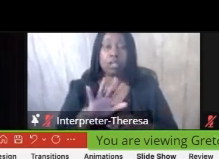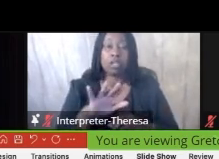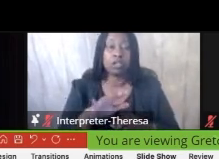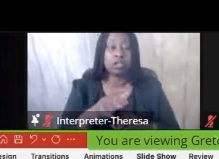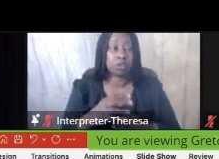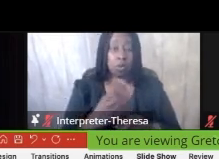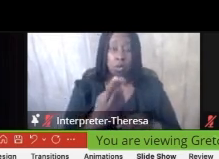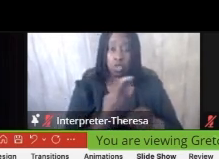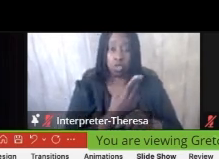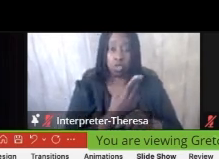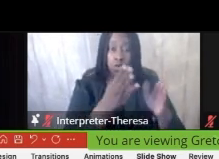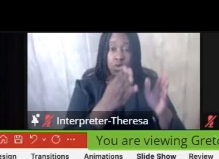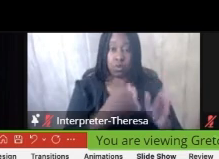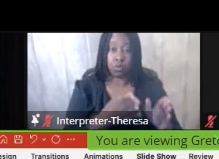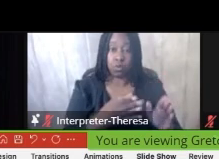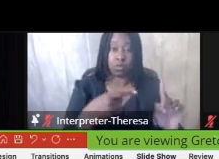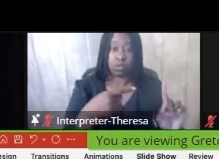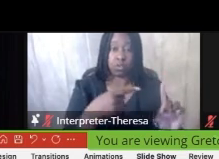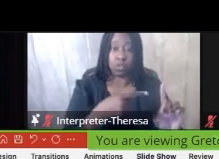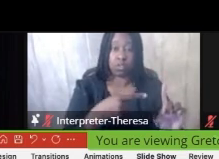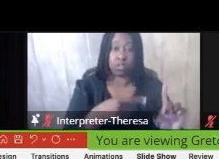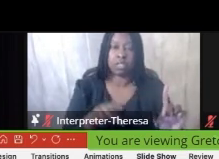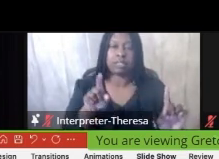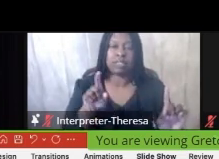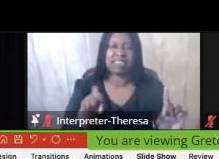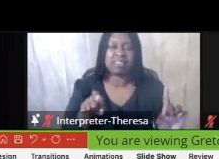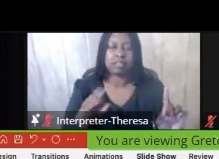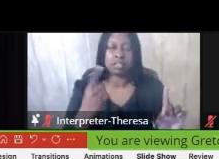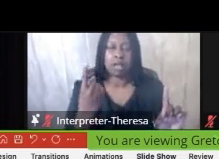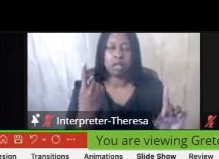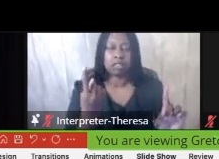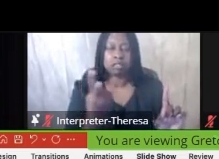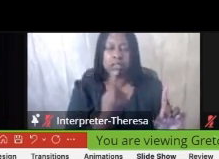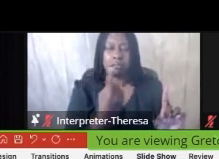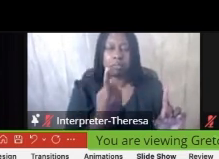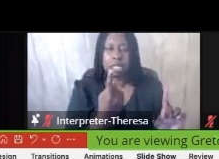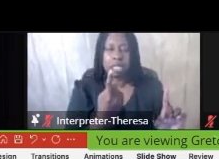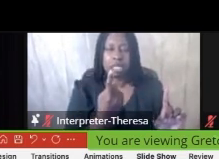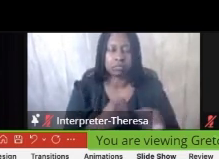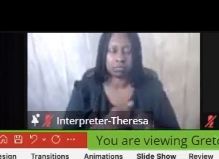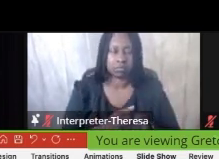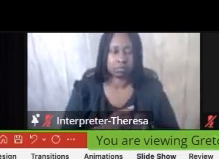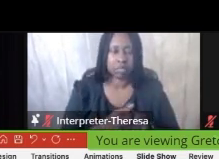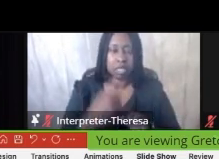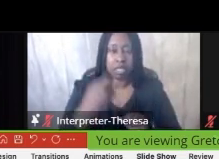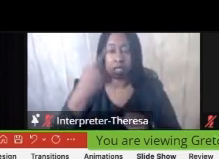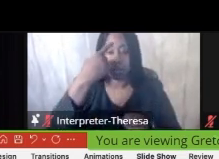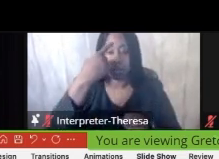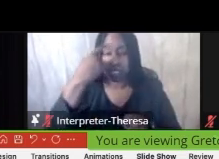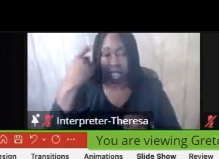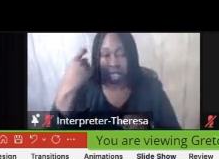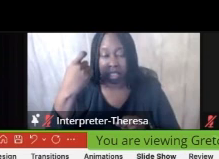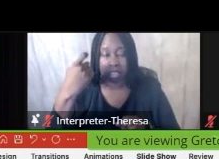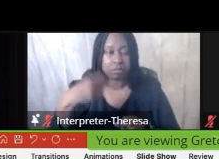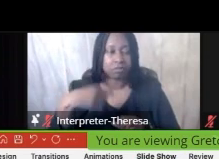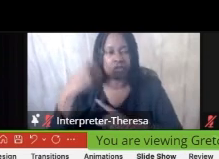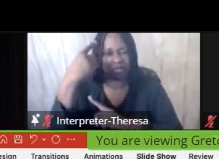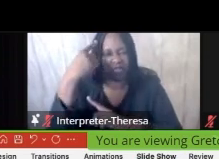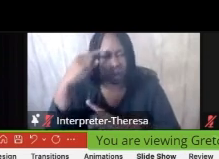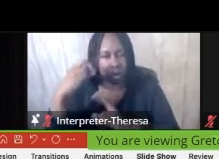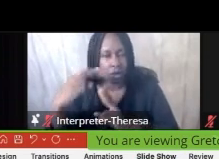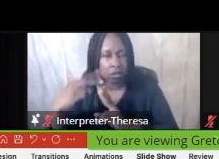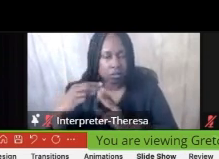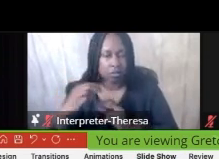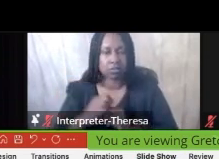and you can draw from their compelling need because of, or because or for this insight that you now understand about them.